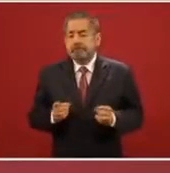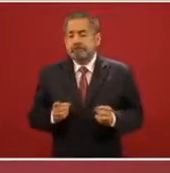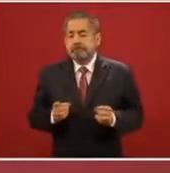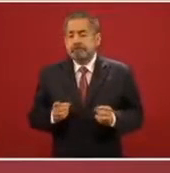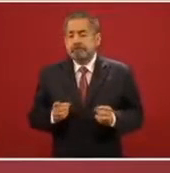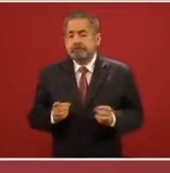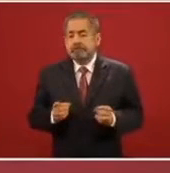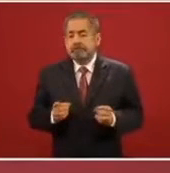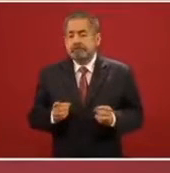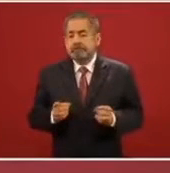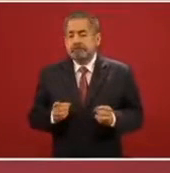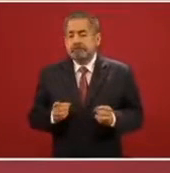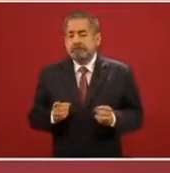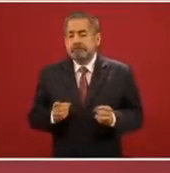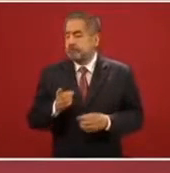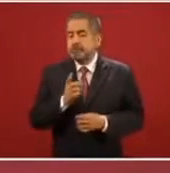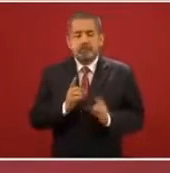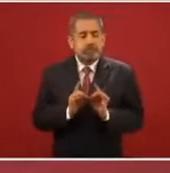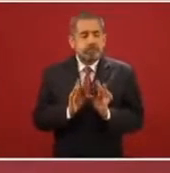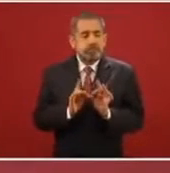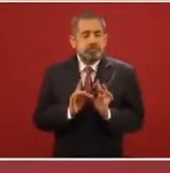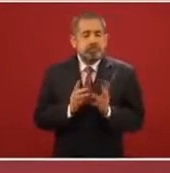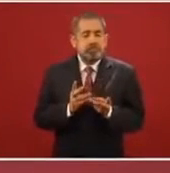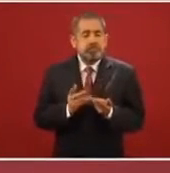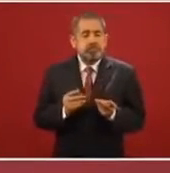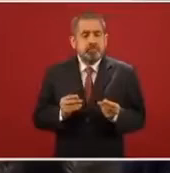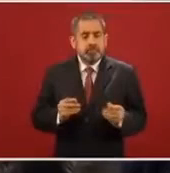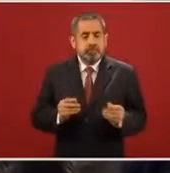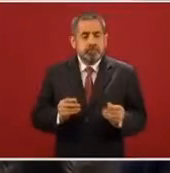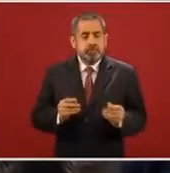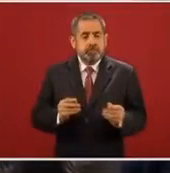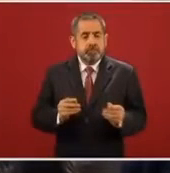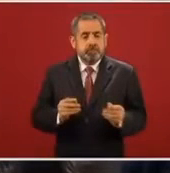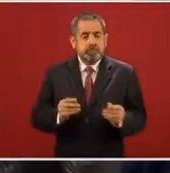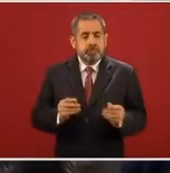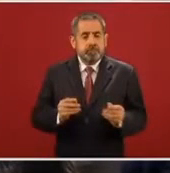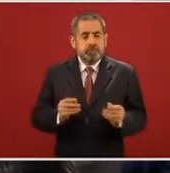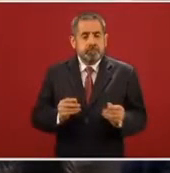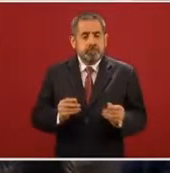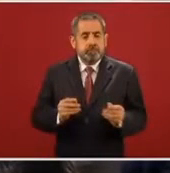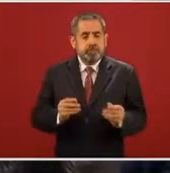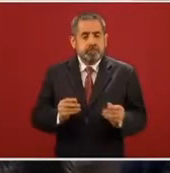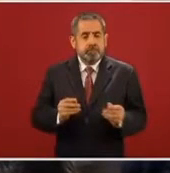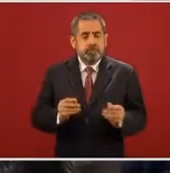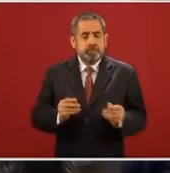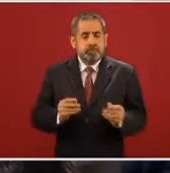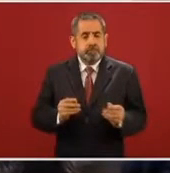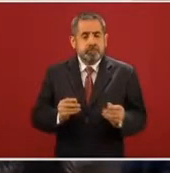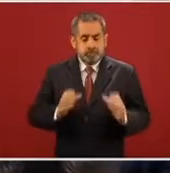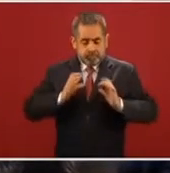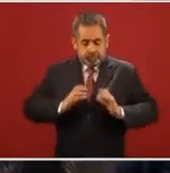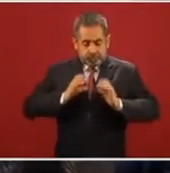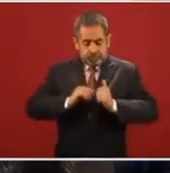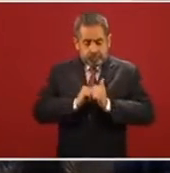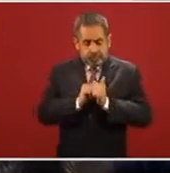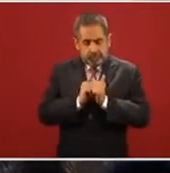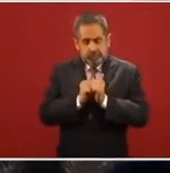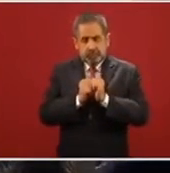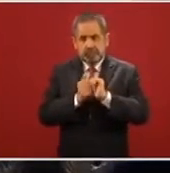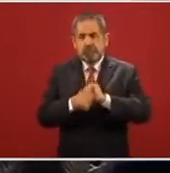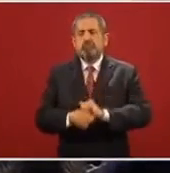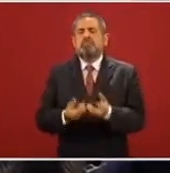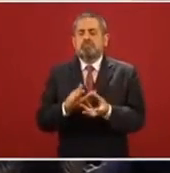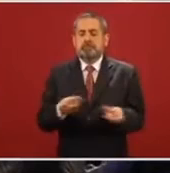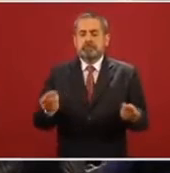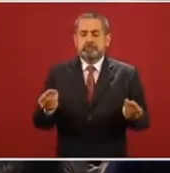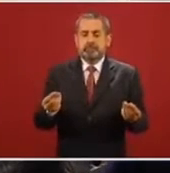espontáneamente spontaneously por efecto del sistema inmune. due to our immune system. Lo